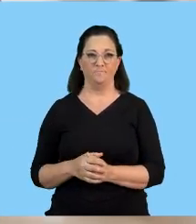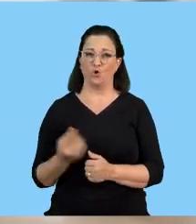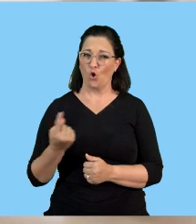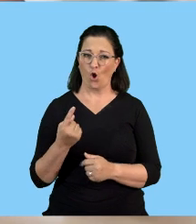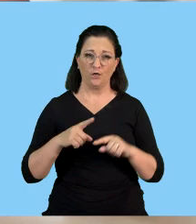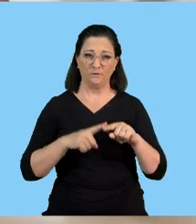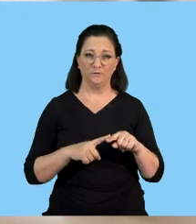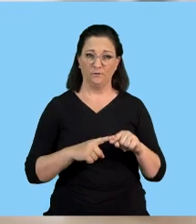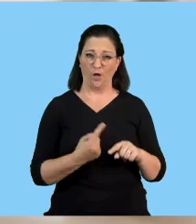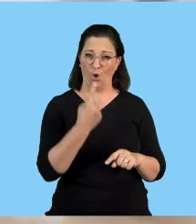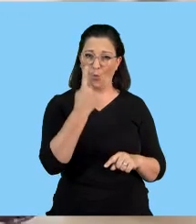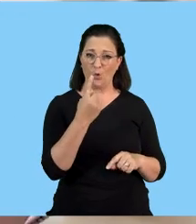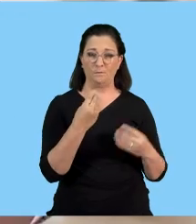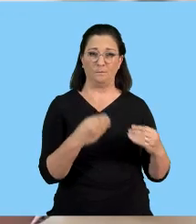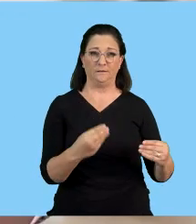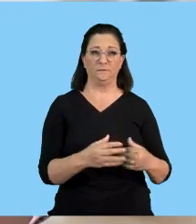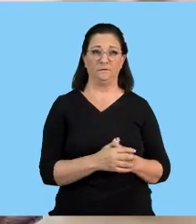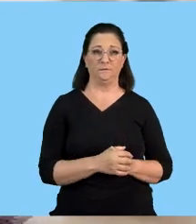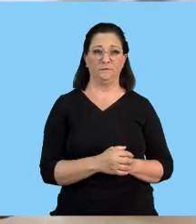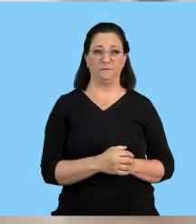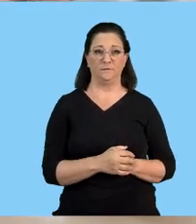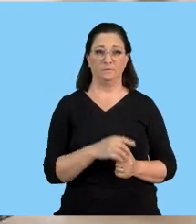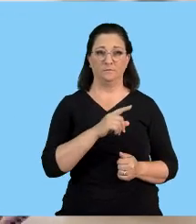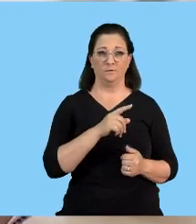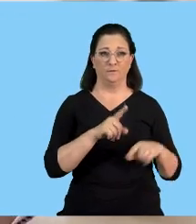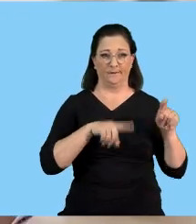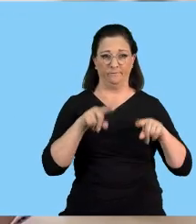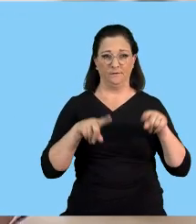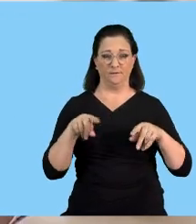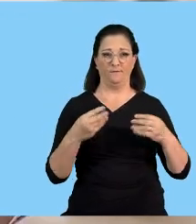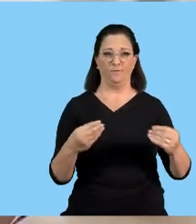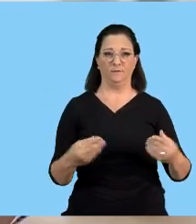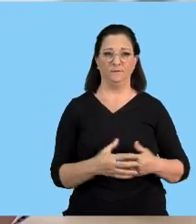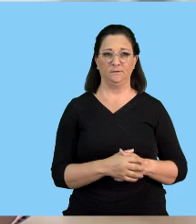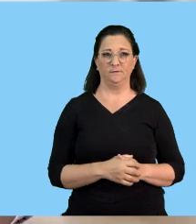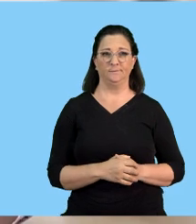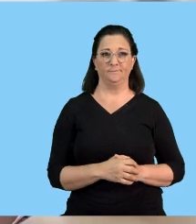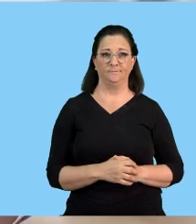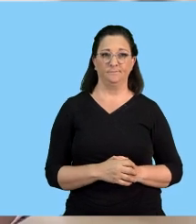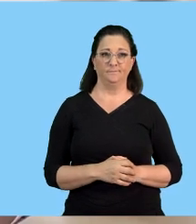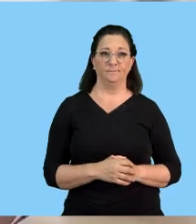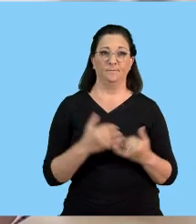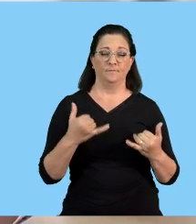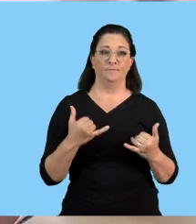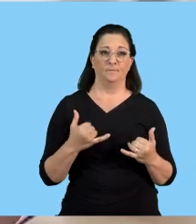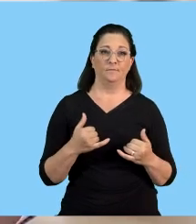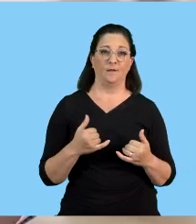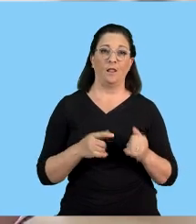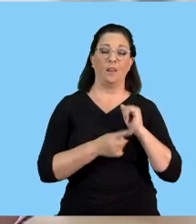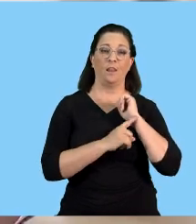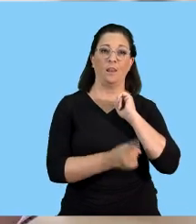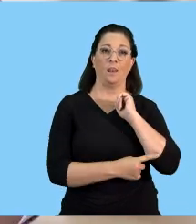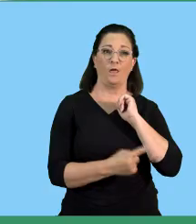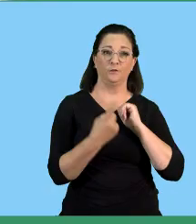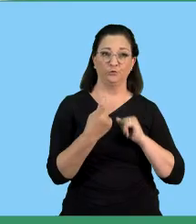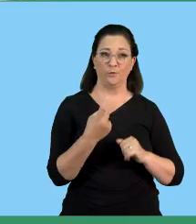and not rely only on this business only, because we've diversified our business. Right, so now we're going to go to the last